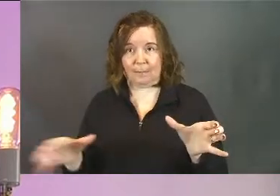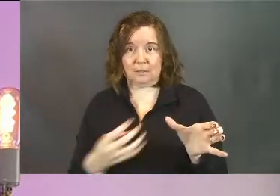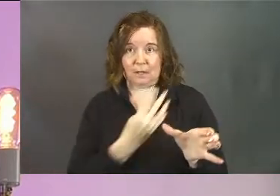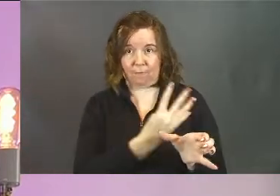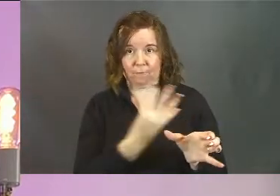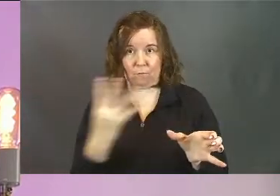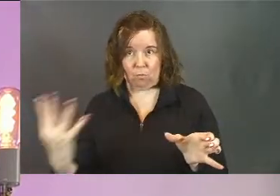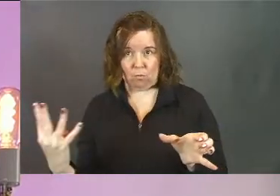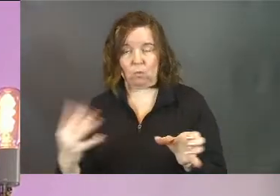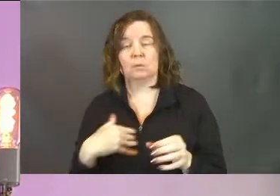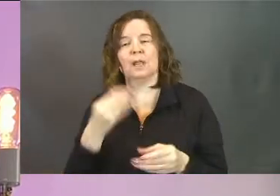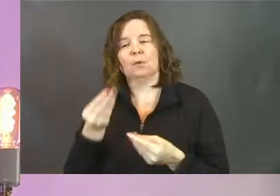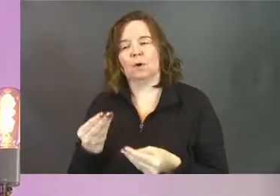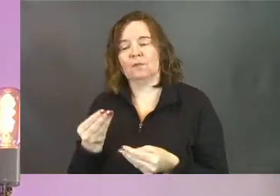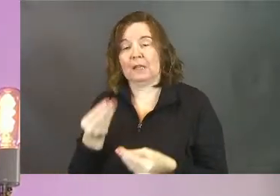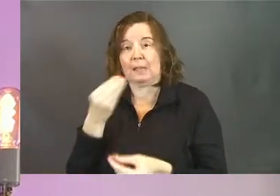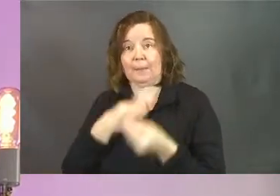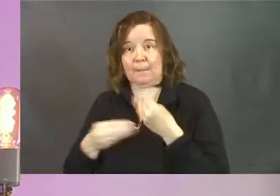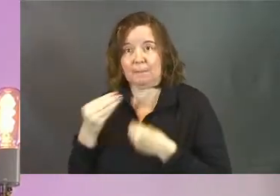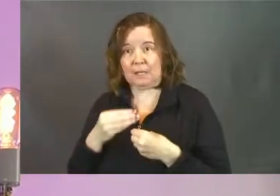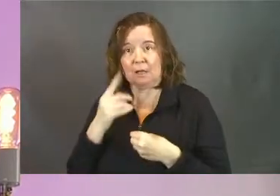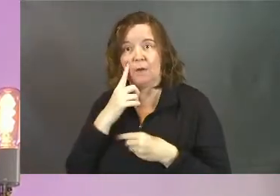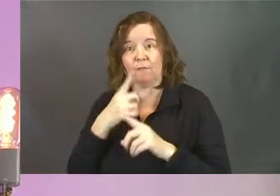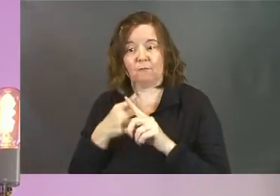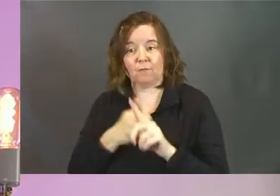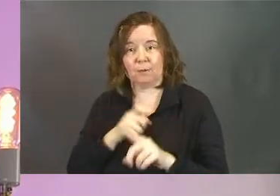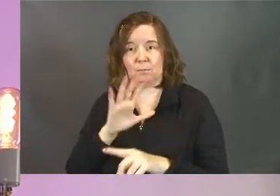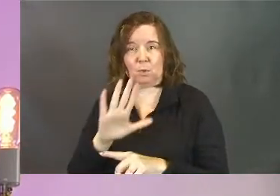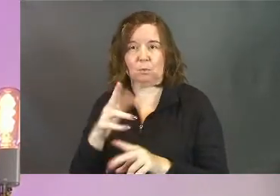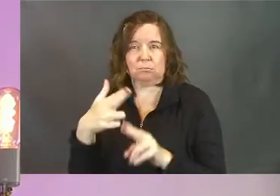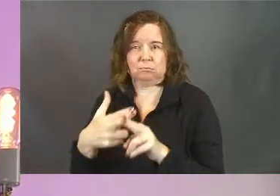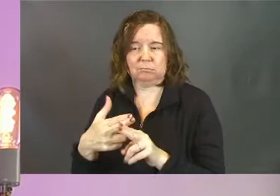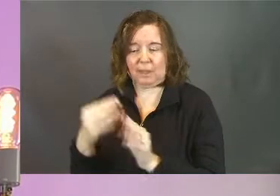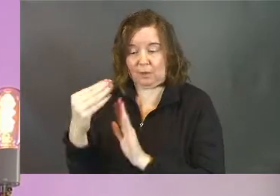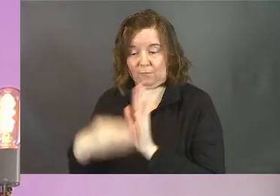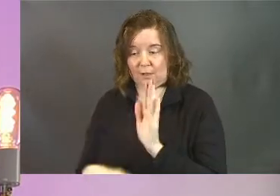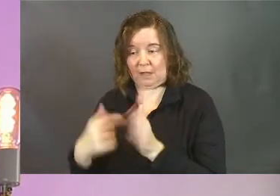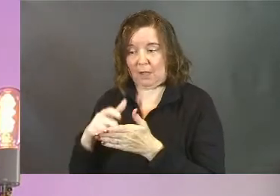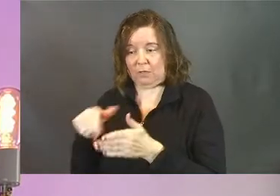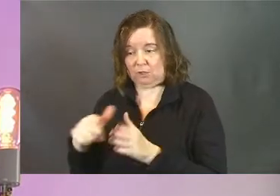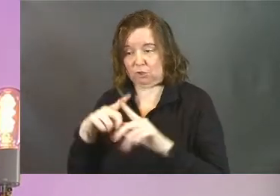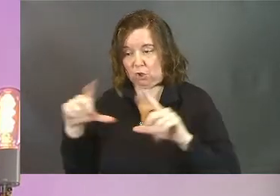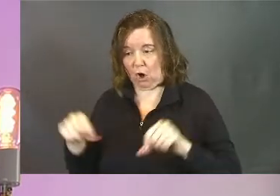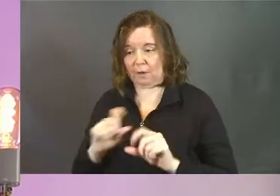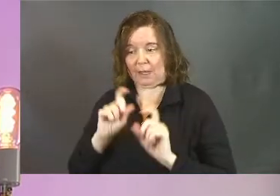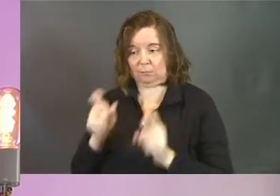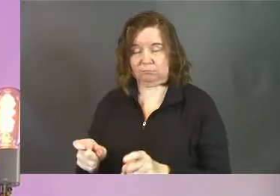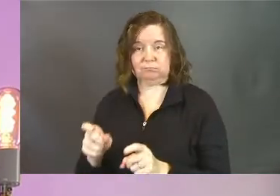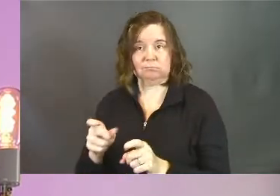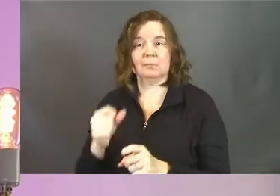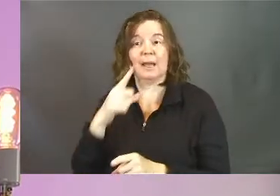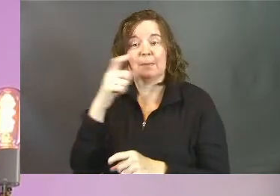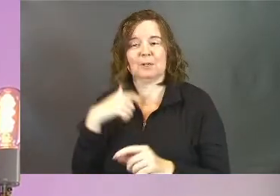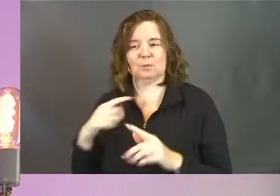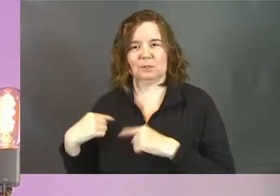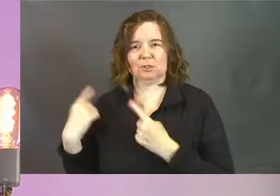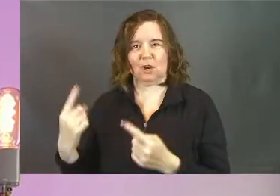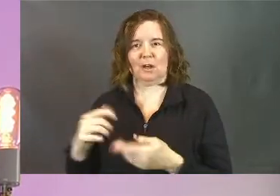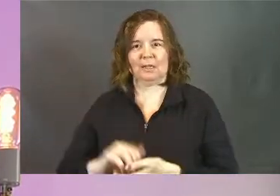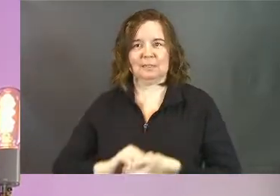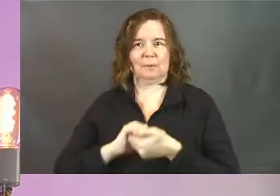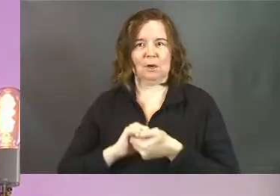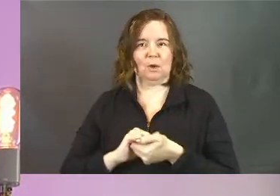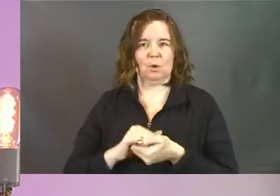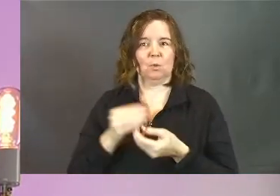four. They'll feed them a meal on your behalf because you filled out this card. They'll get that donation. And since we started this little